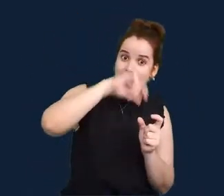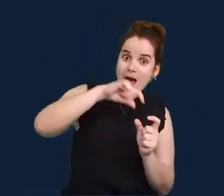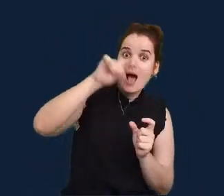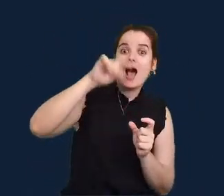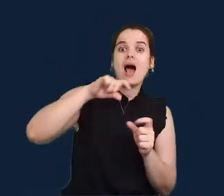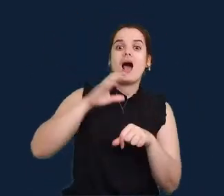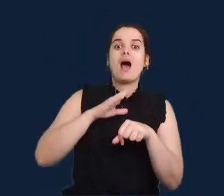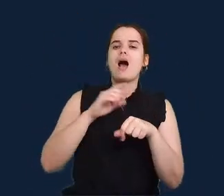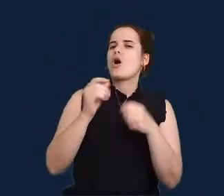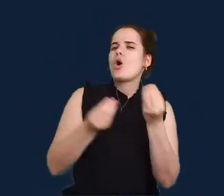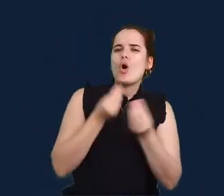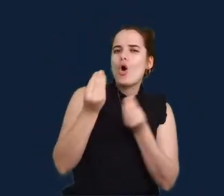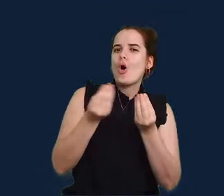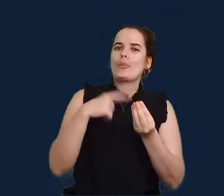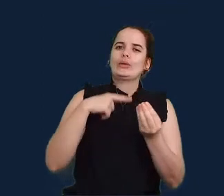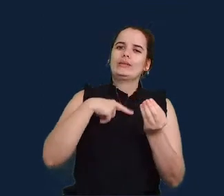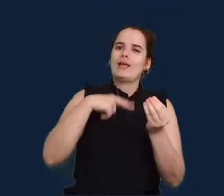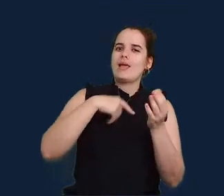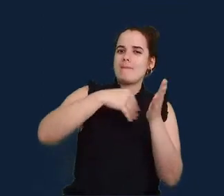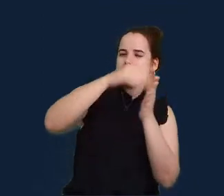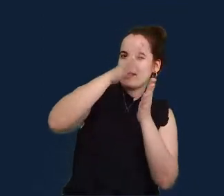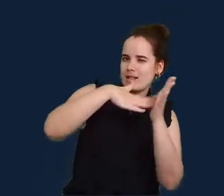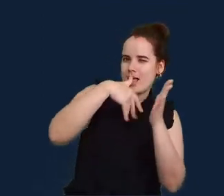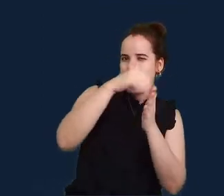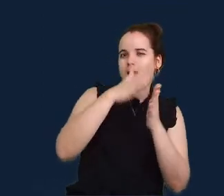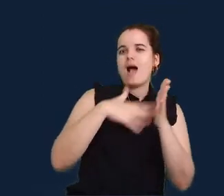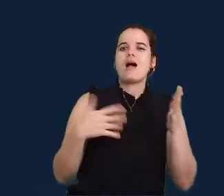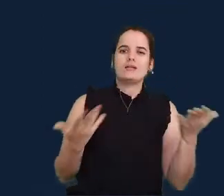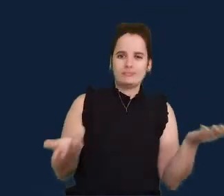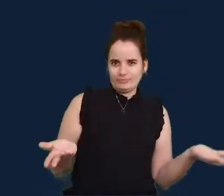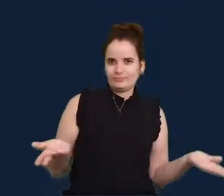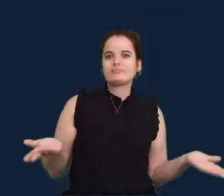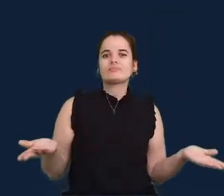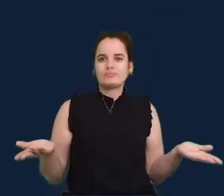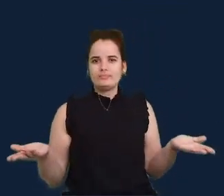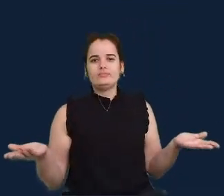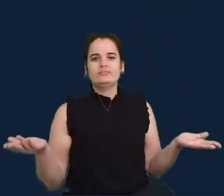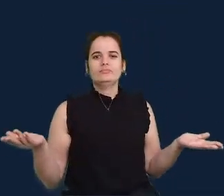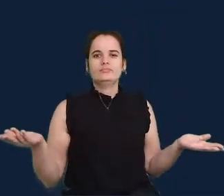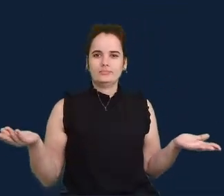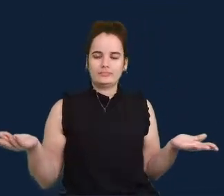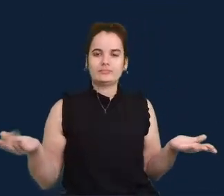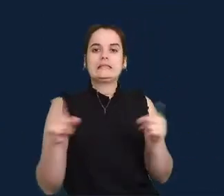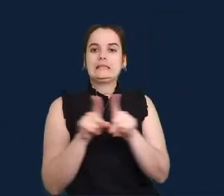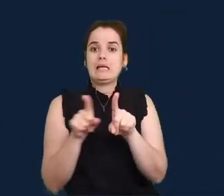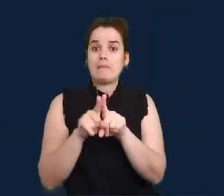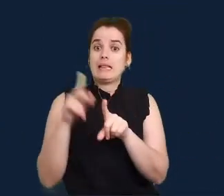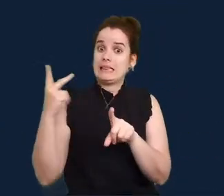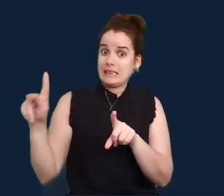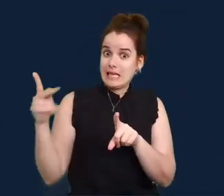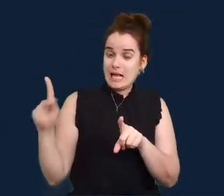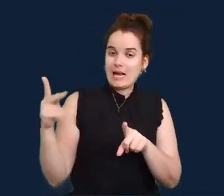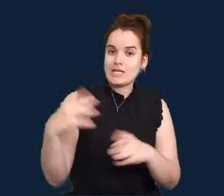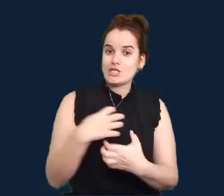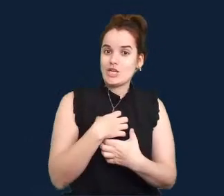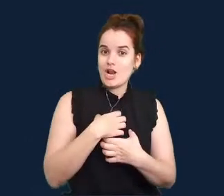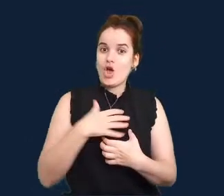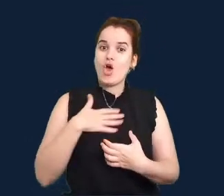So she adds that descriptive visual insight as well, that maybe I want the person to experience this